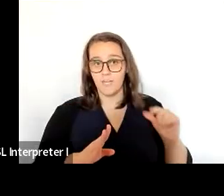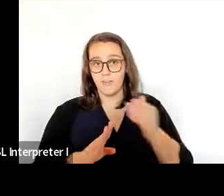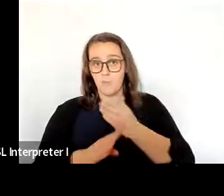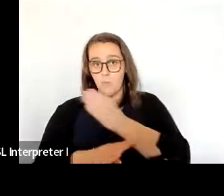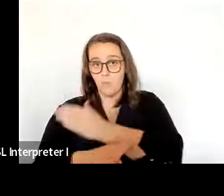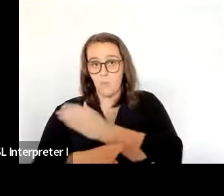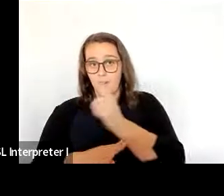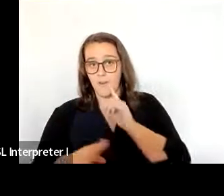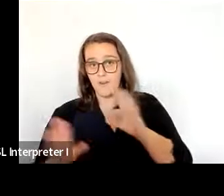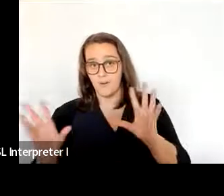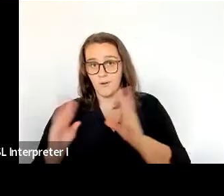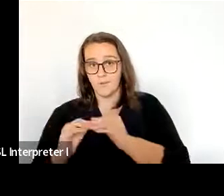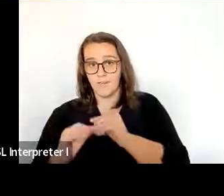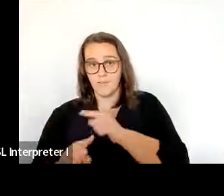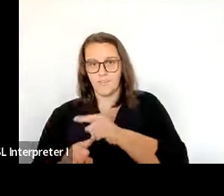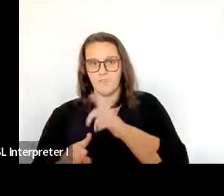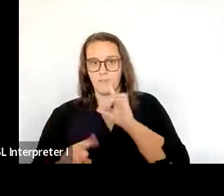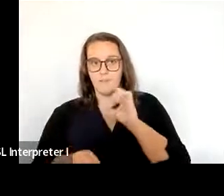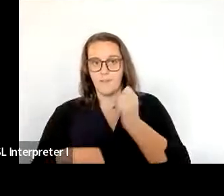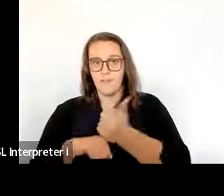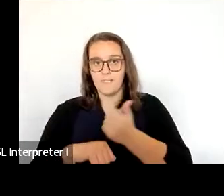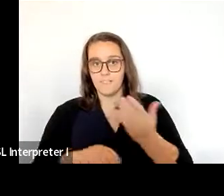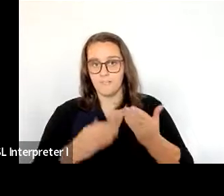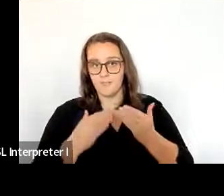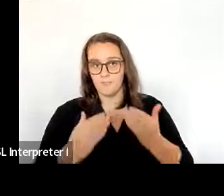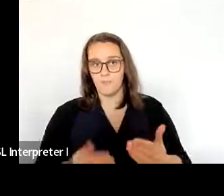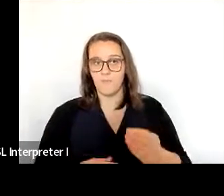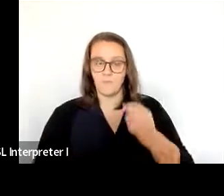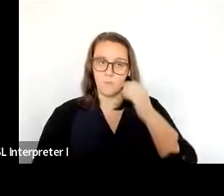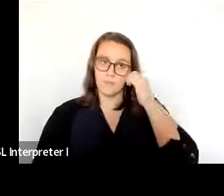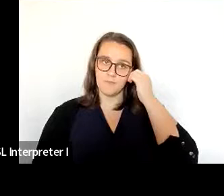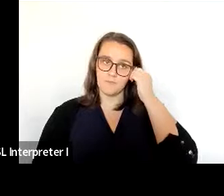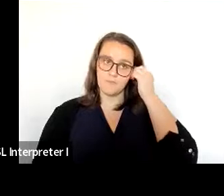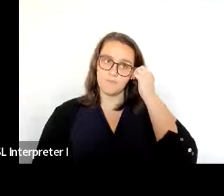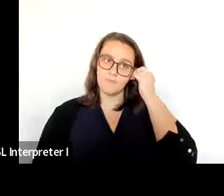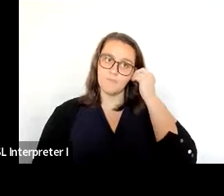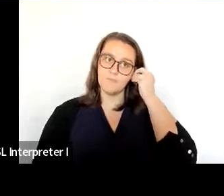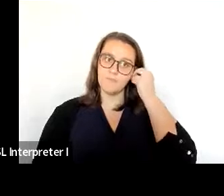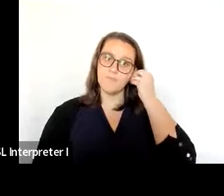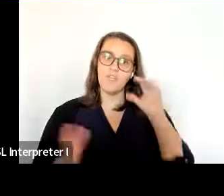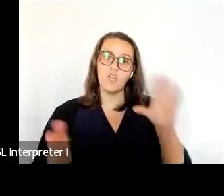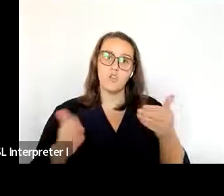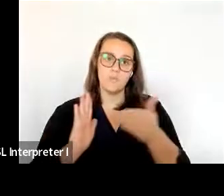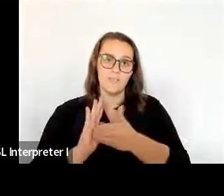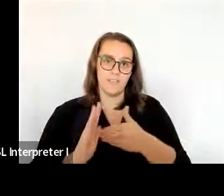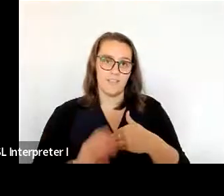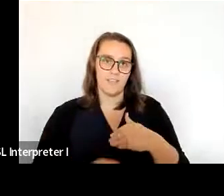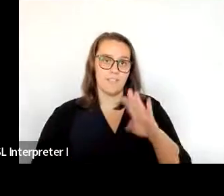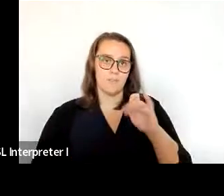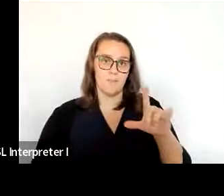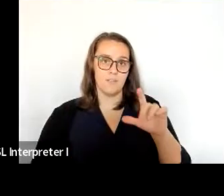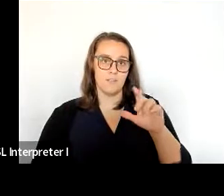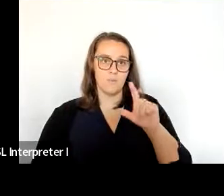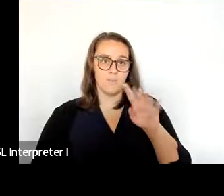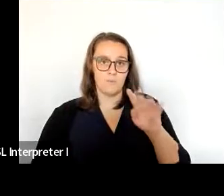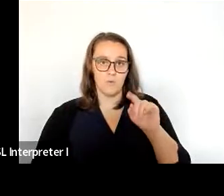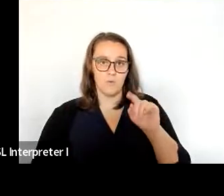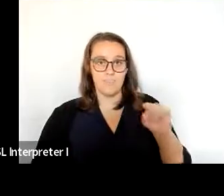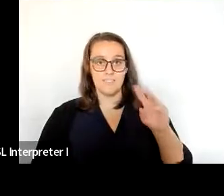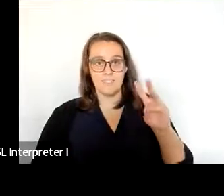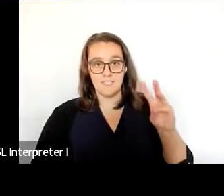hearing as the basis for moving forward. The bill was reintroduced as Bill 24-664 on February